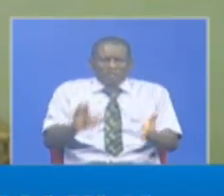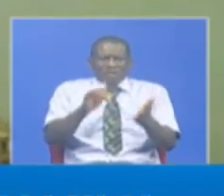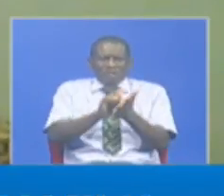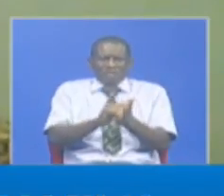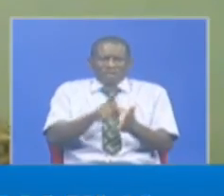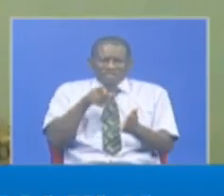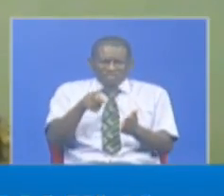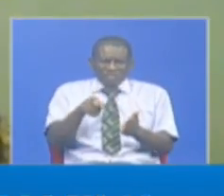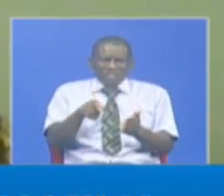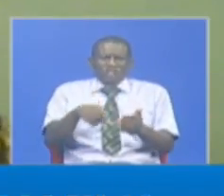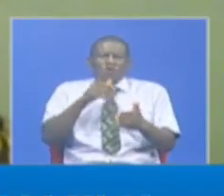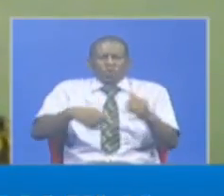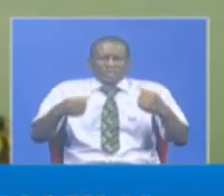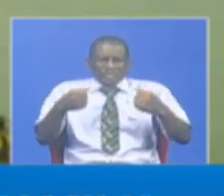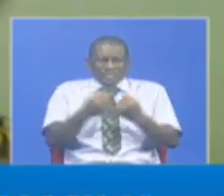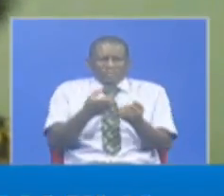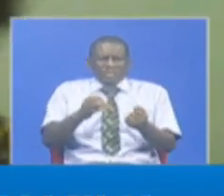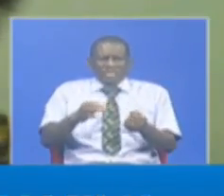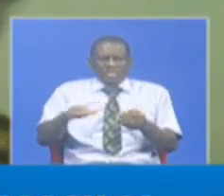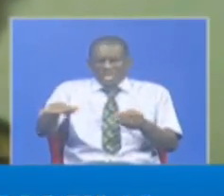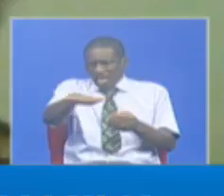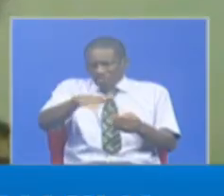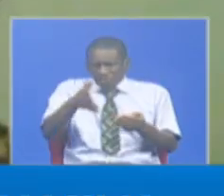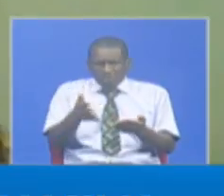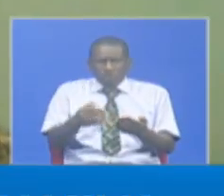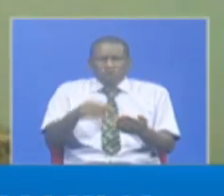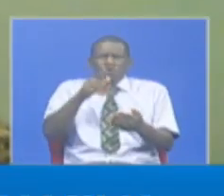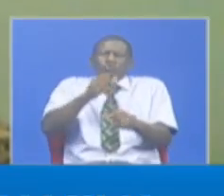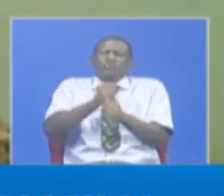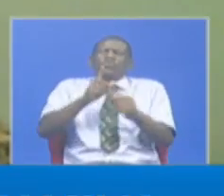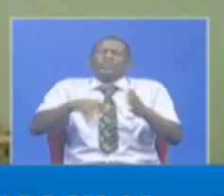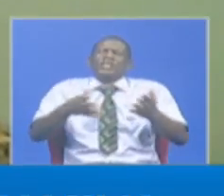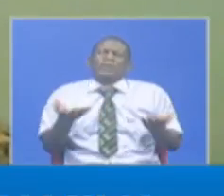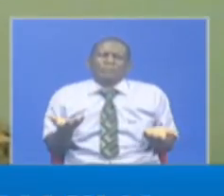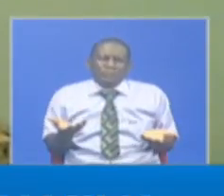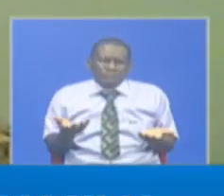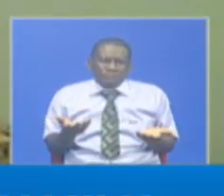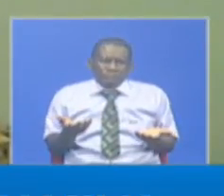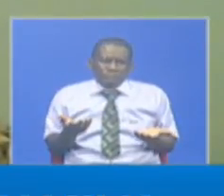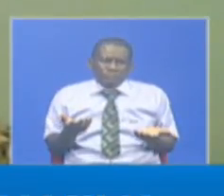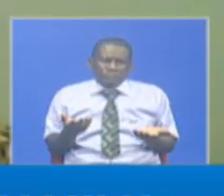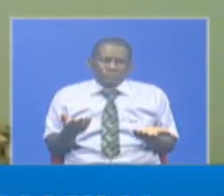offshoot of what is happening in the environment. So what do you do?